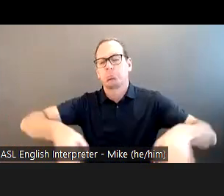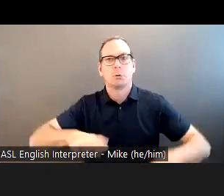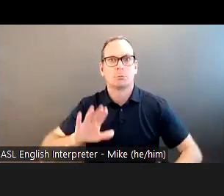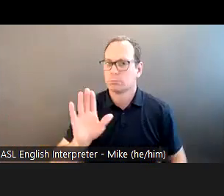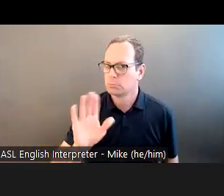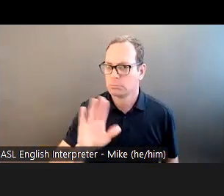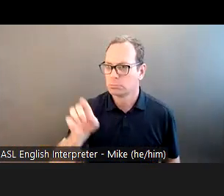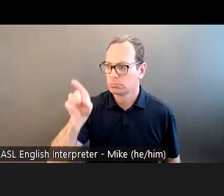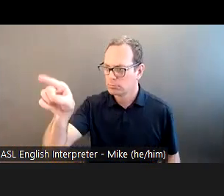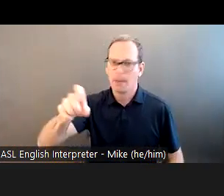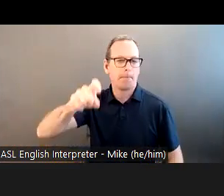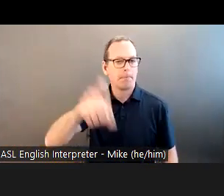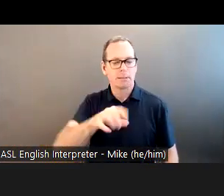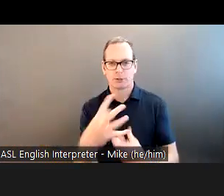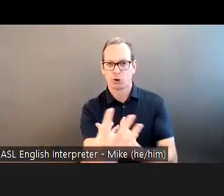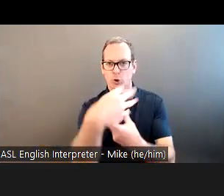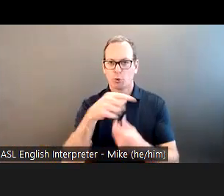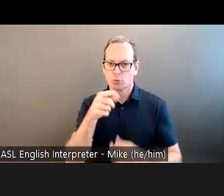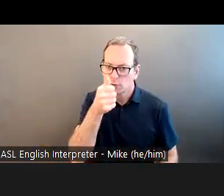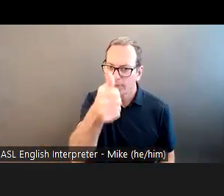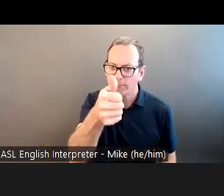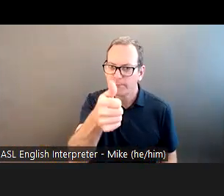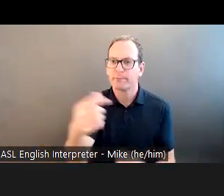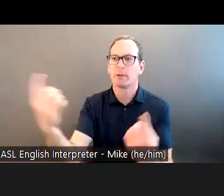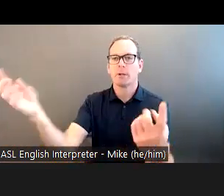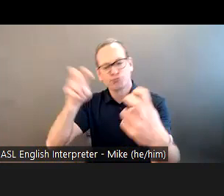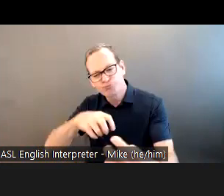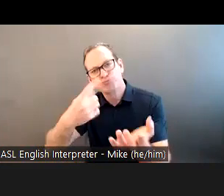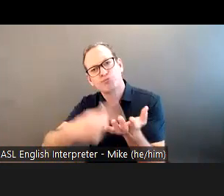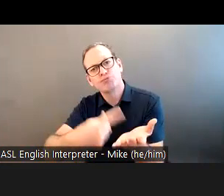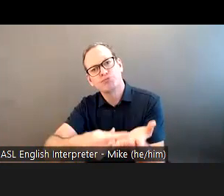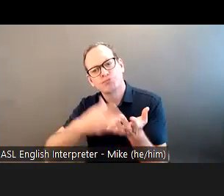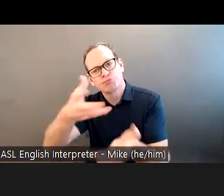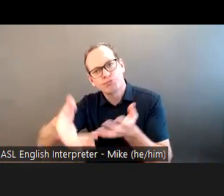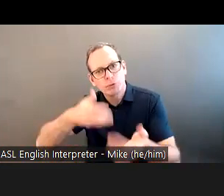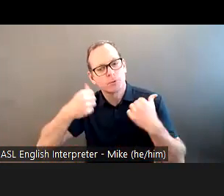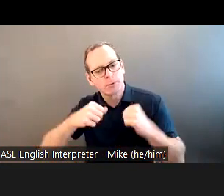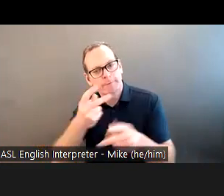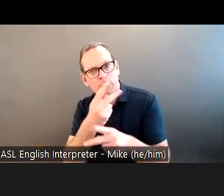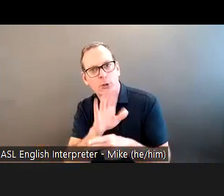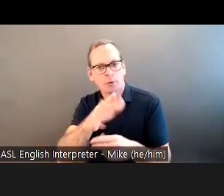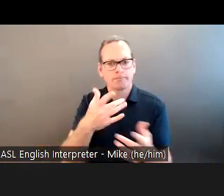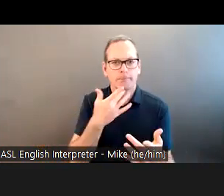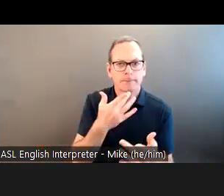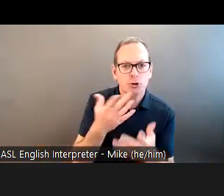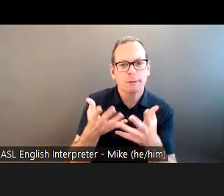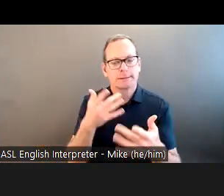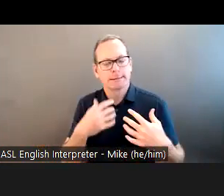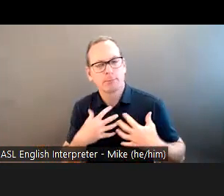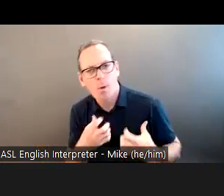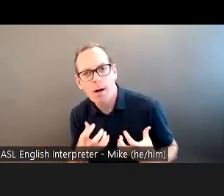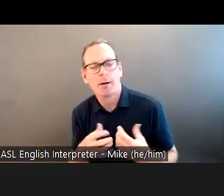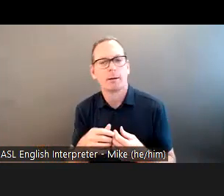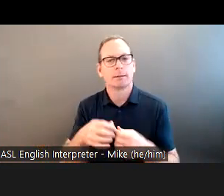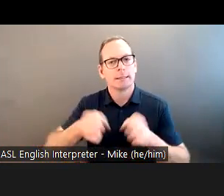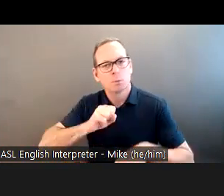They should always be including you in that. They also have to act in accordance with your last known wishes or instructions. And I think we